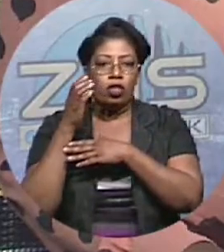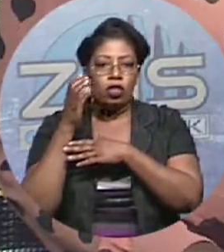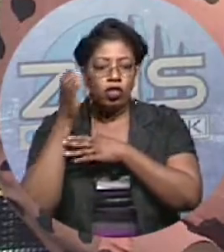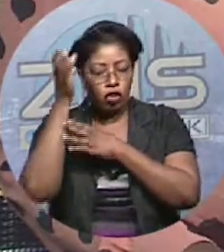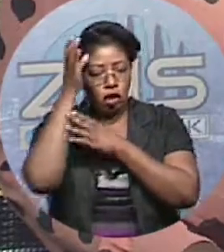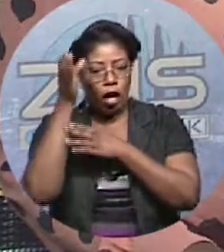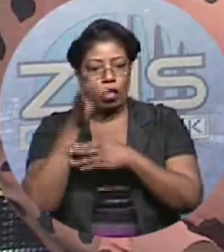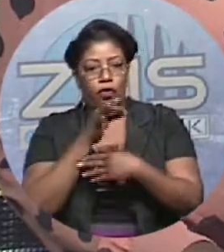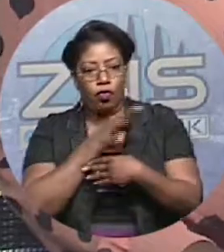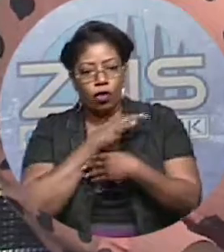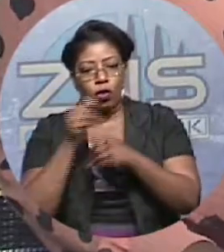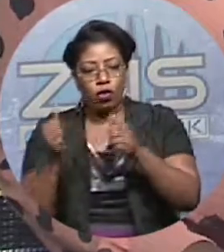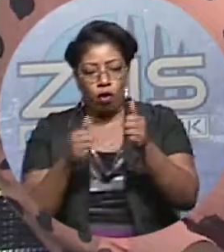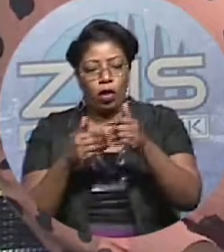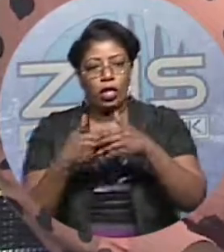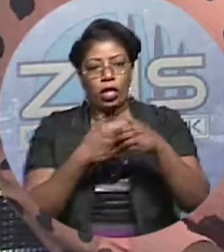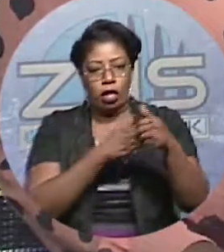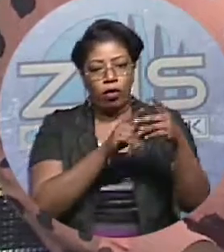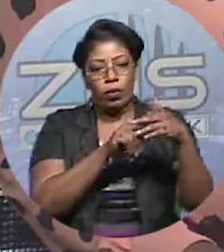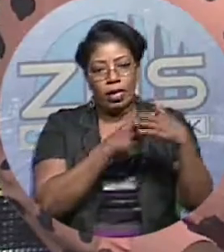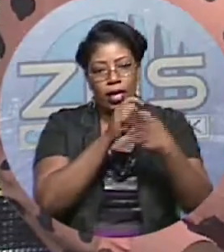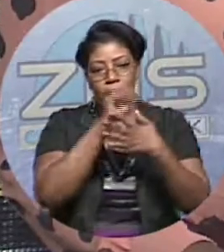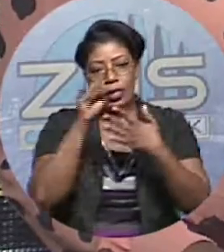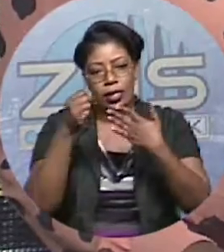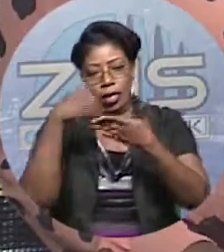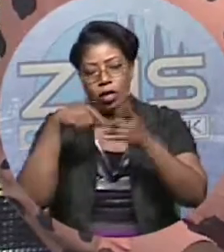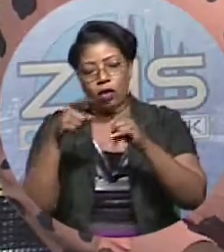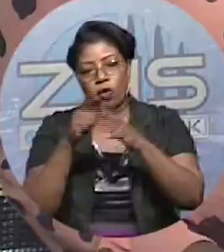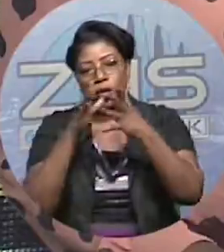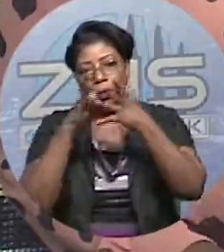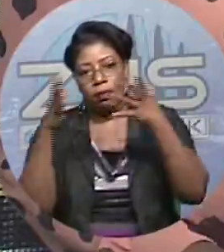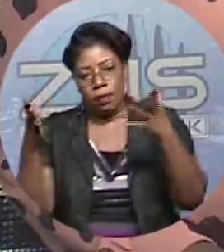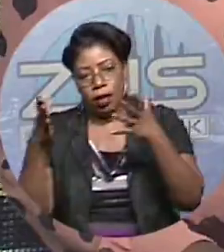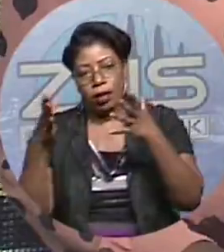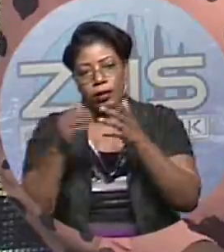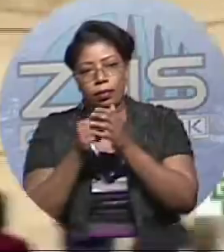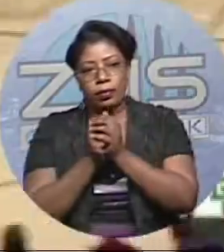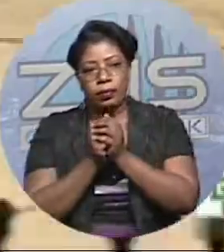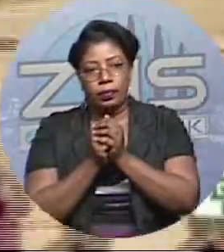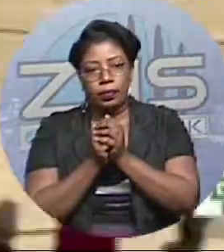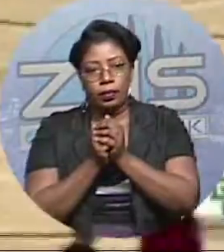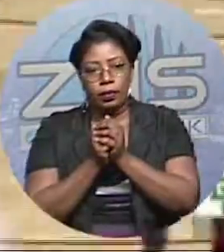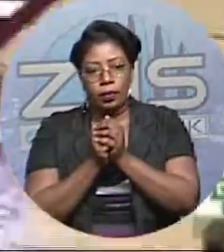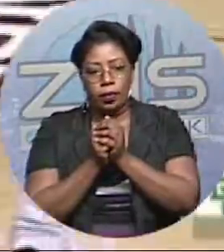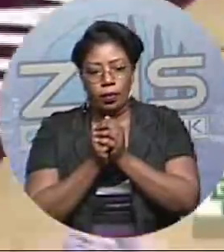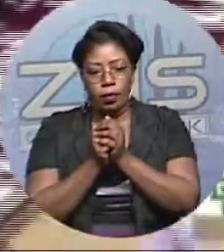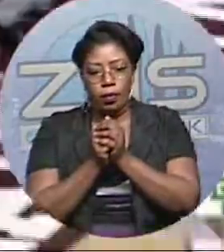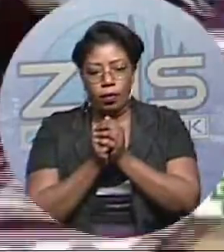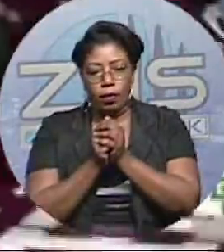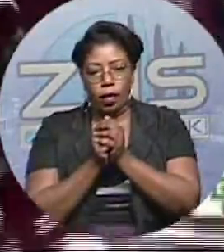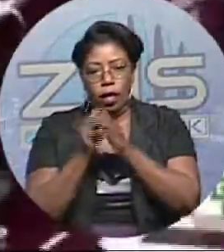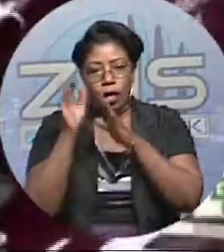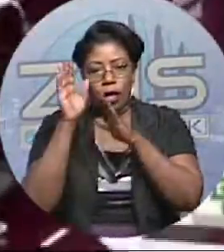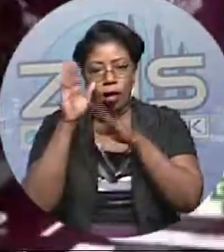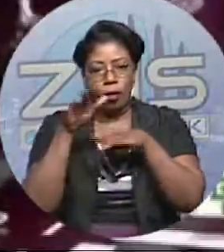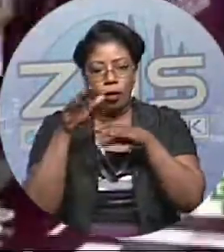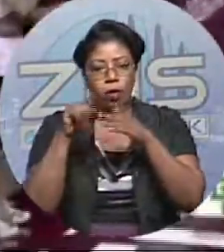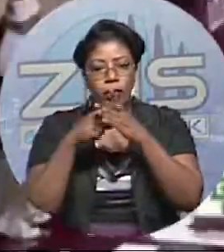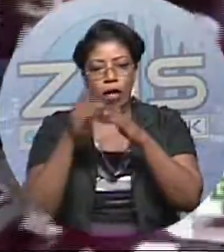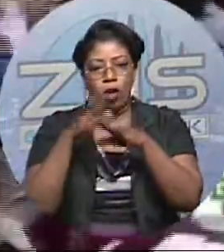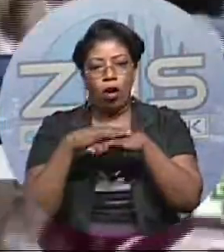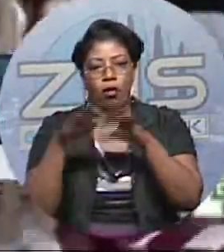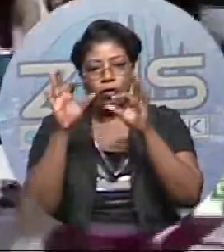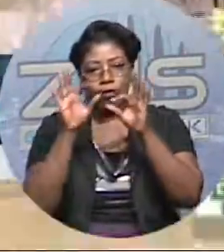all the collegiate players from the start of the season straight into the big dance. The ball will start bouncing for Bahamians come